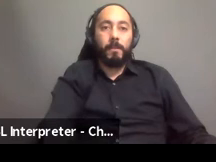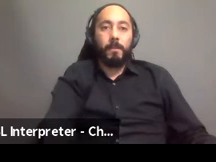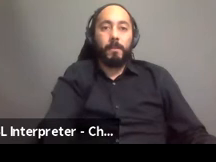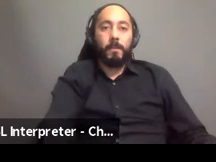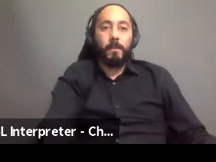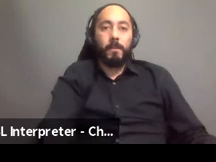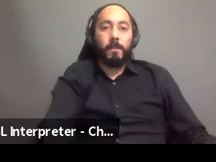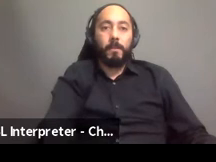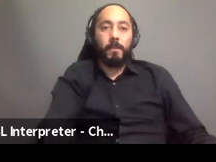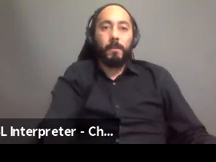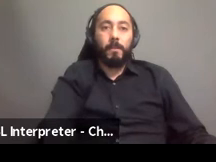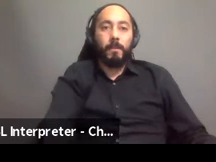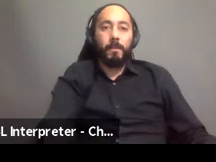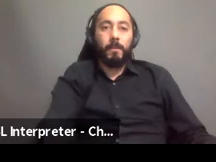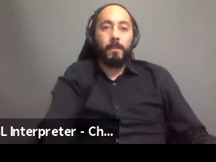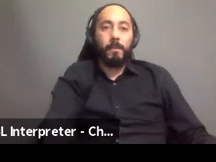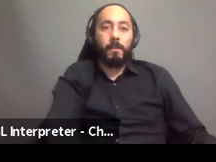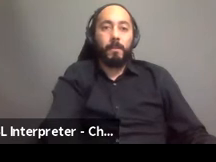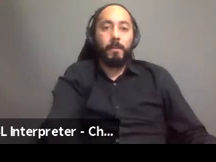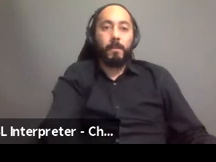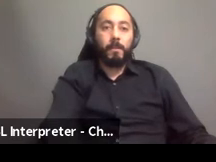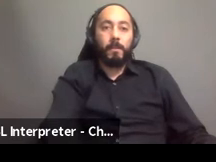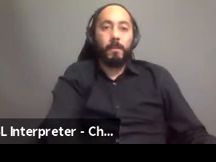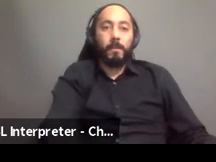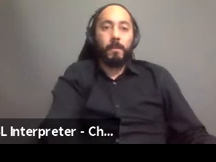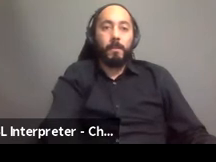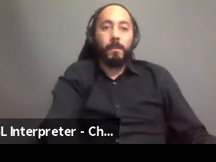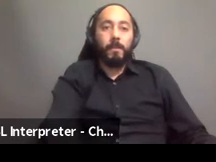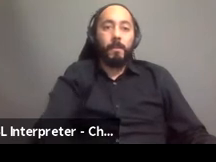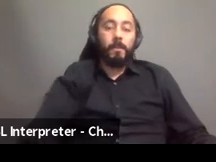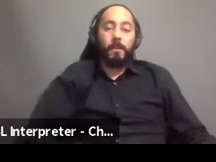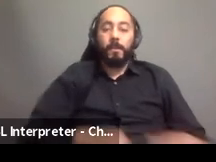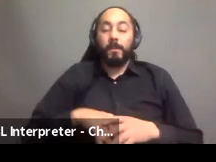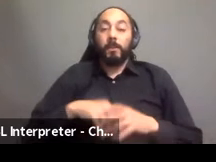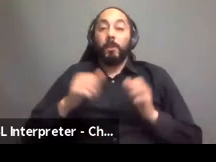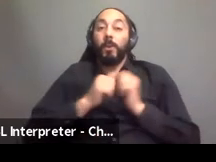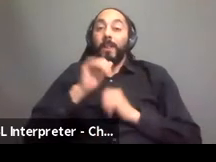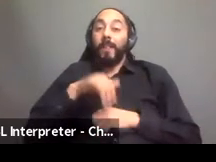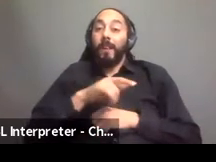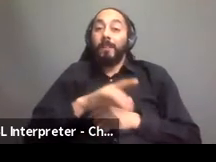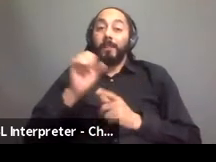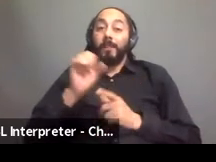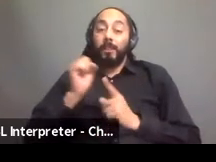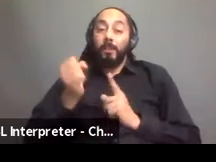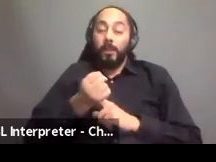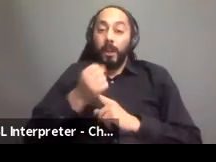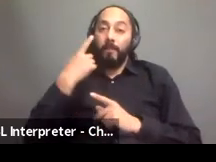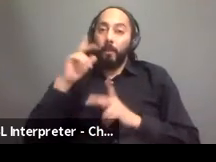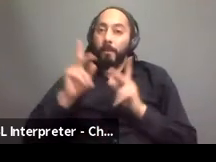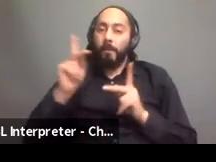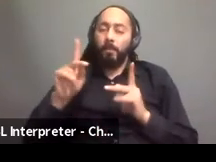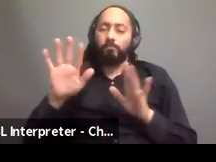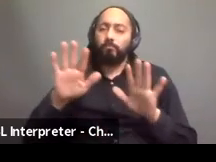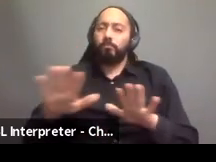knows if they report, they may need to disclose their gender identity. So again, with this scenario, and folks, please take your time